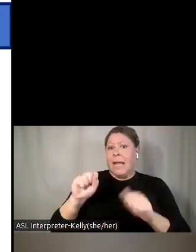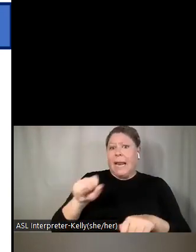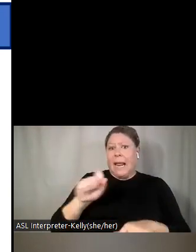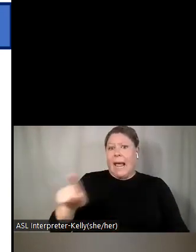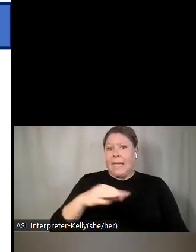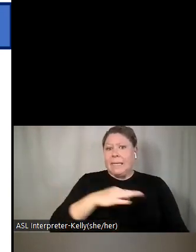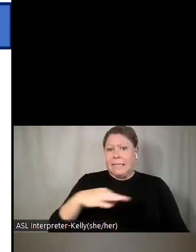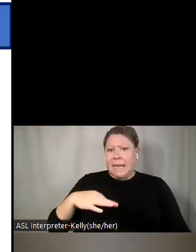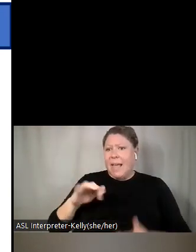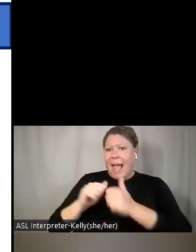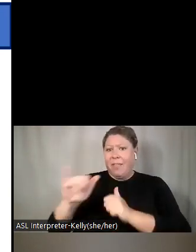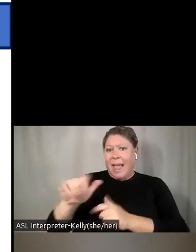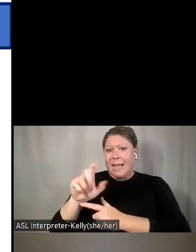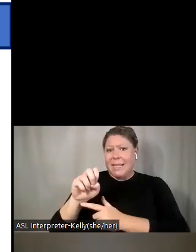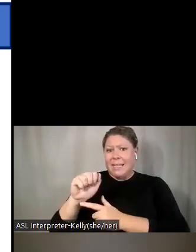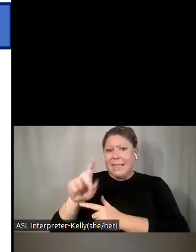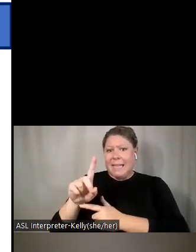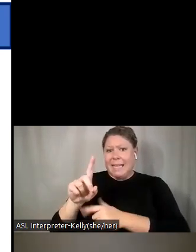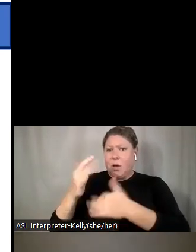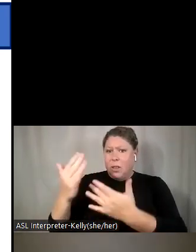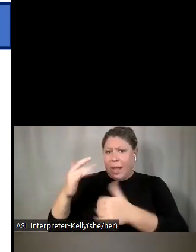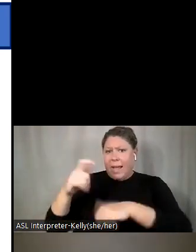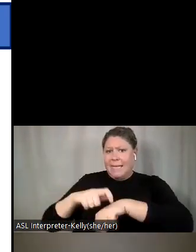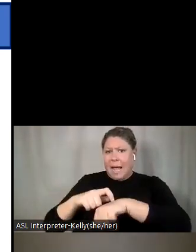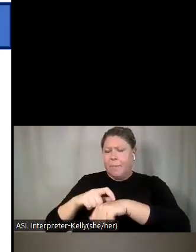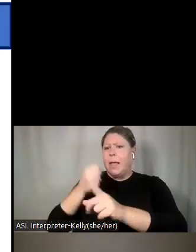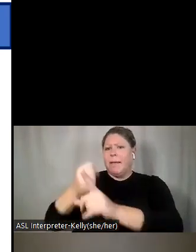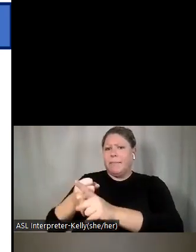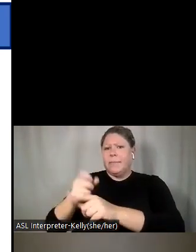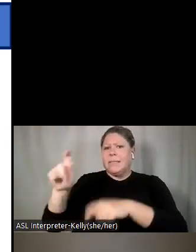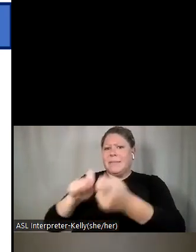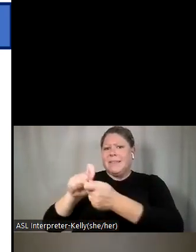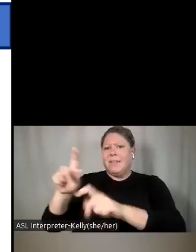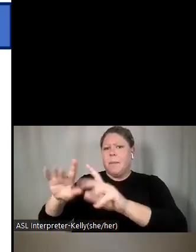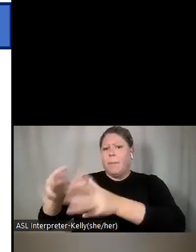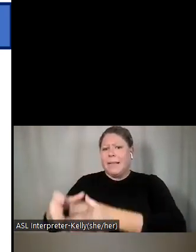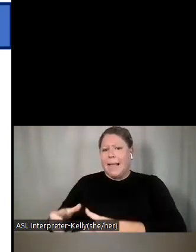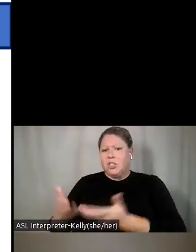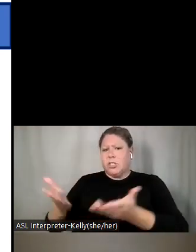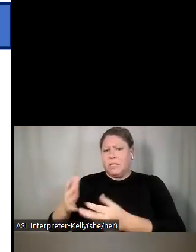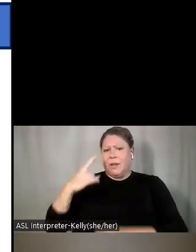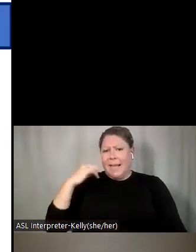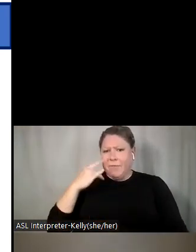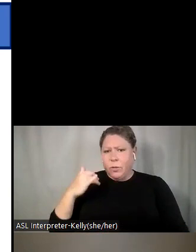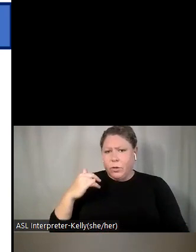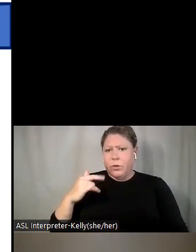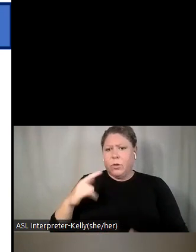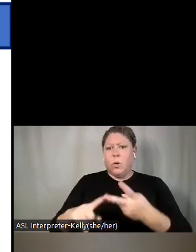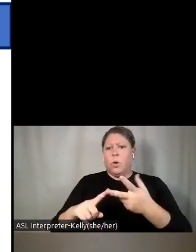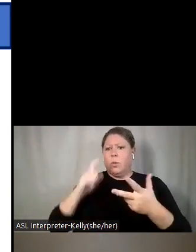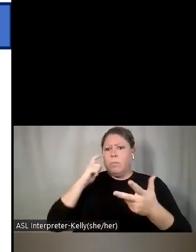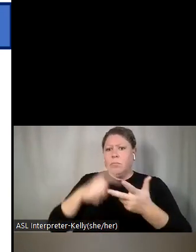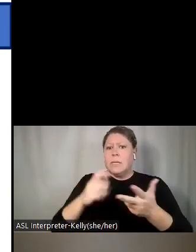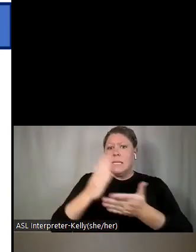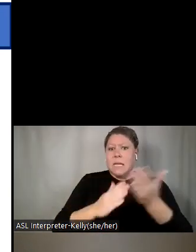certain populations within California? Are there inequities within cycle time for certain communities,